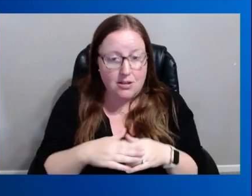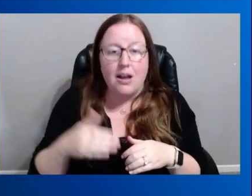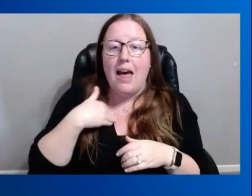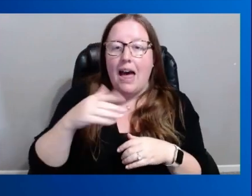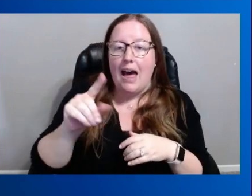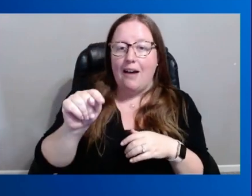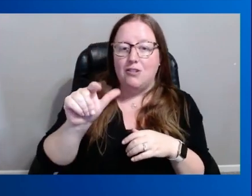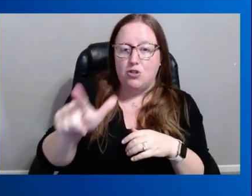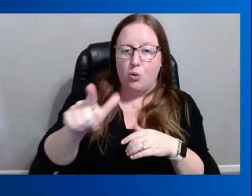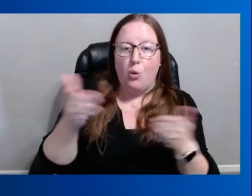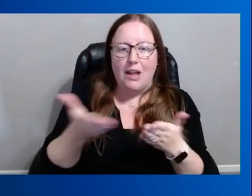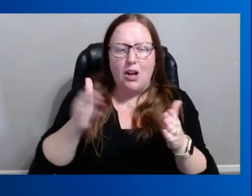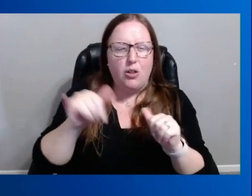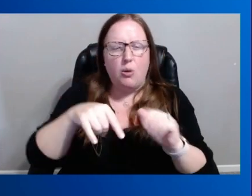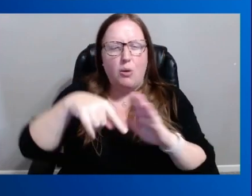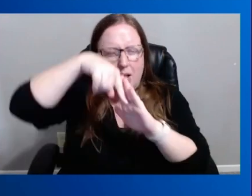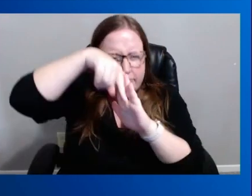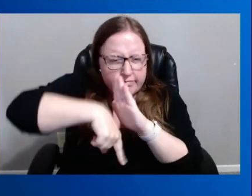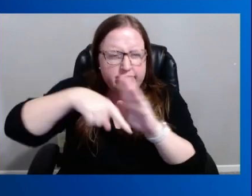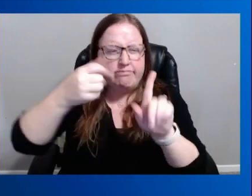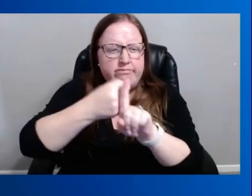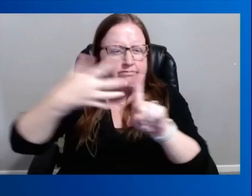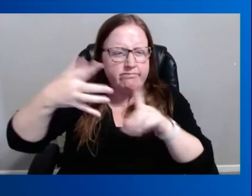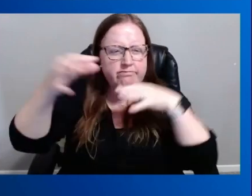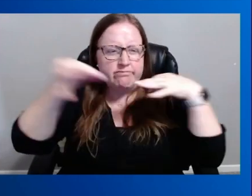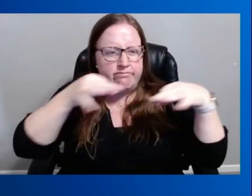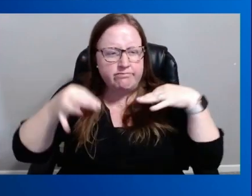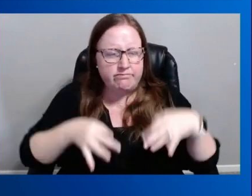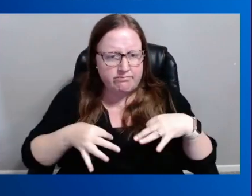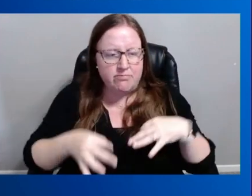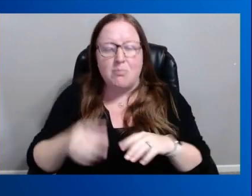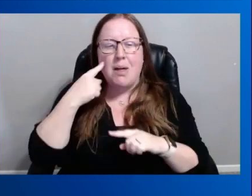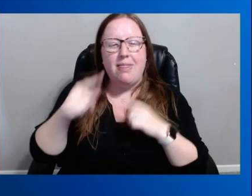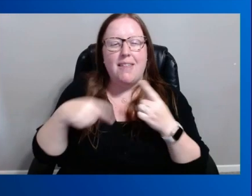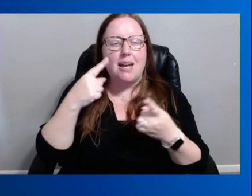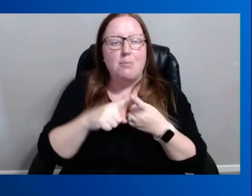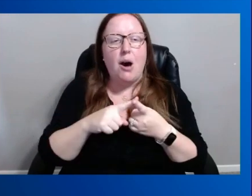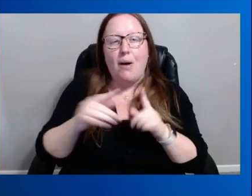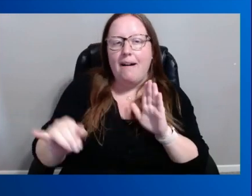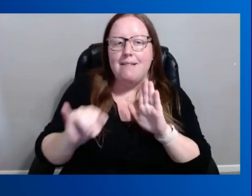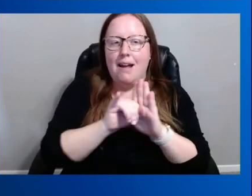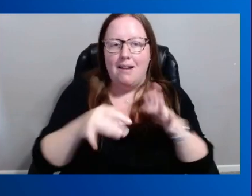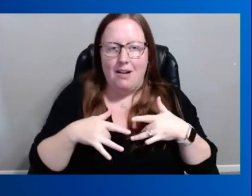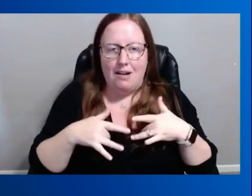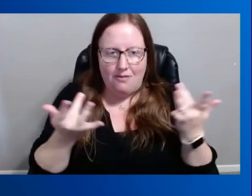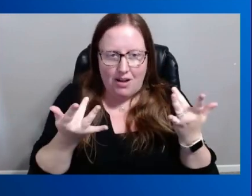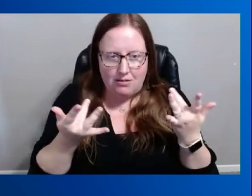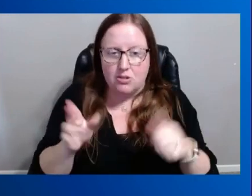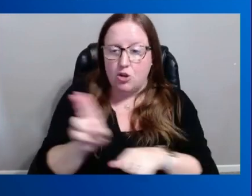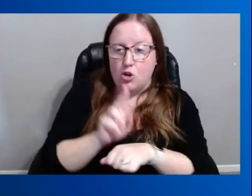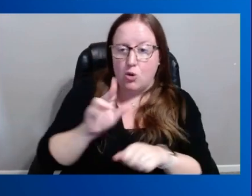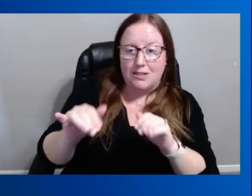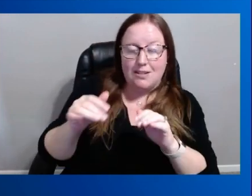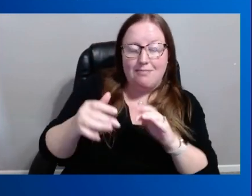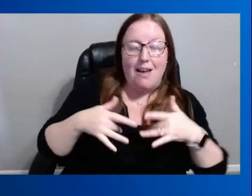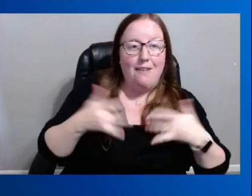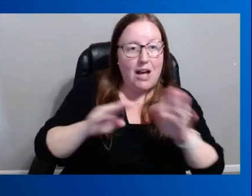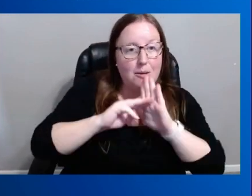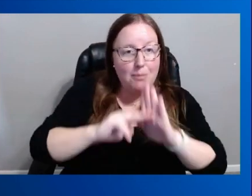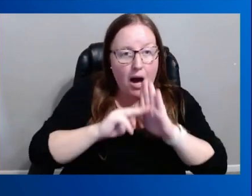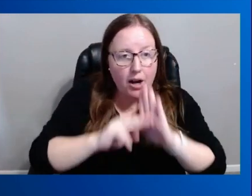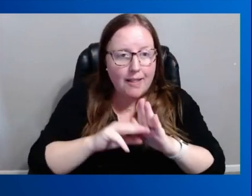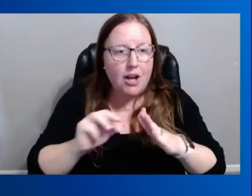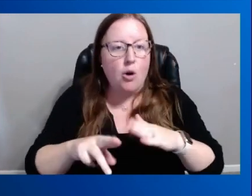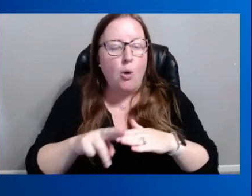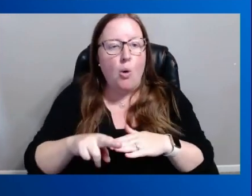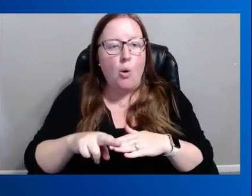dives deeper. I've done this last year. But think about identifying events. Use things like event modeling or event storming, and